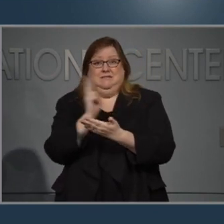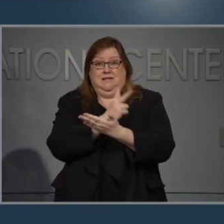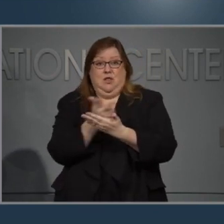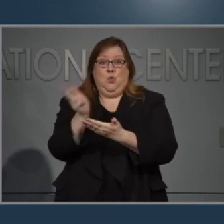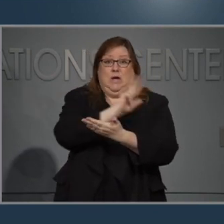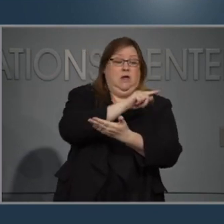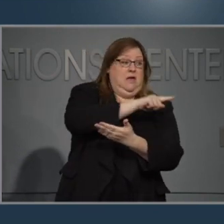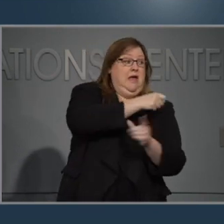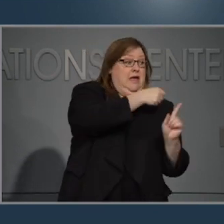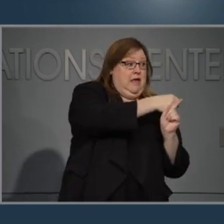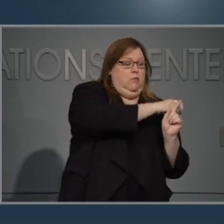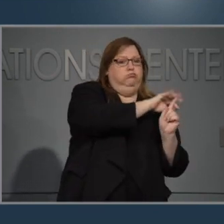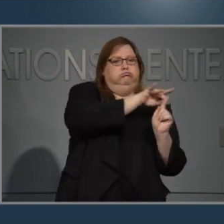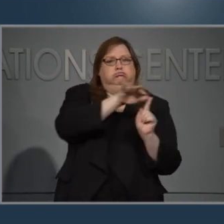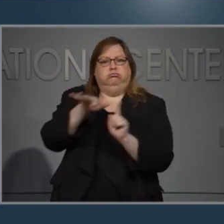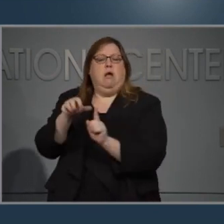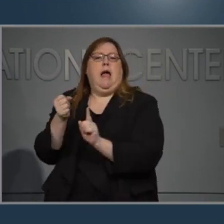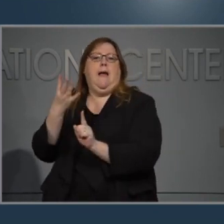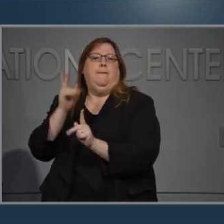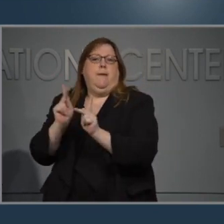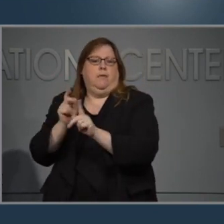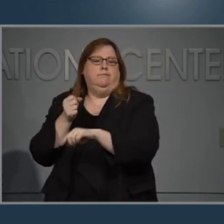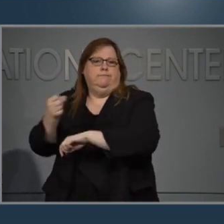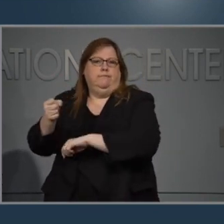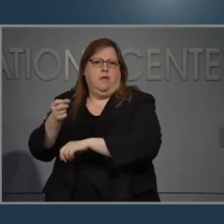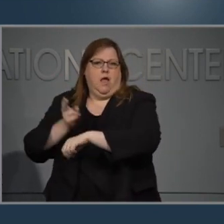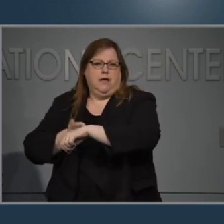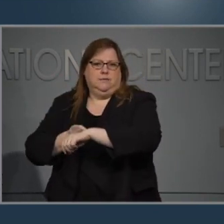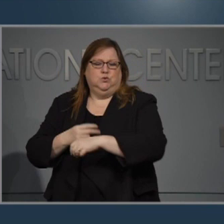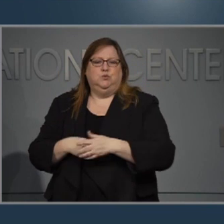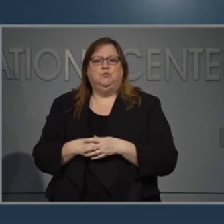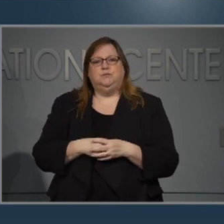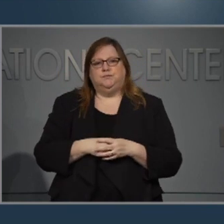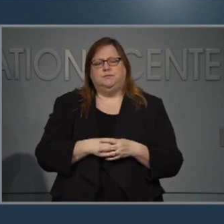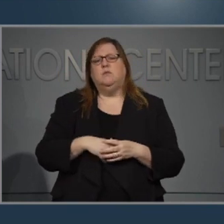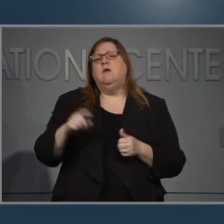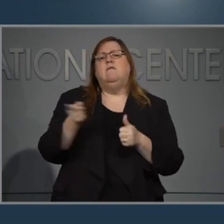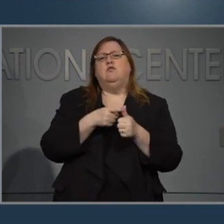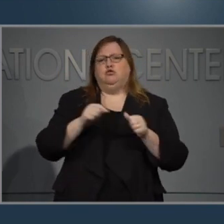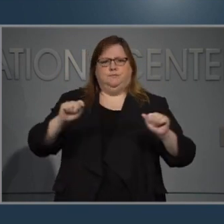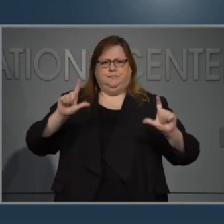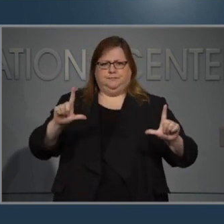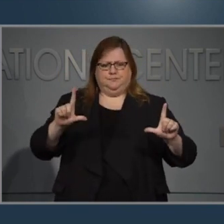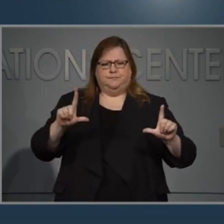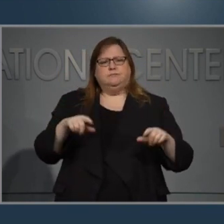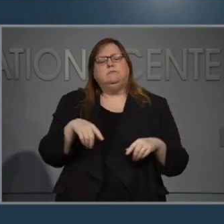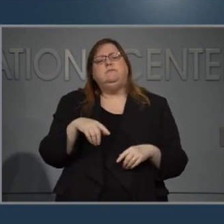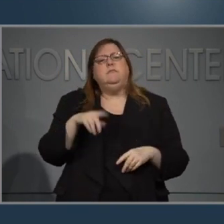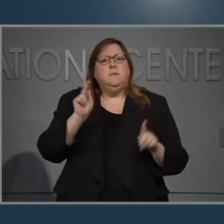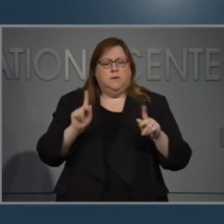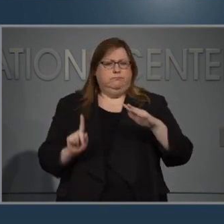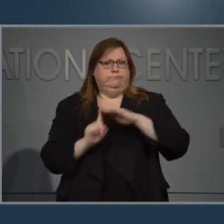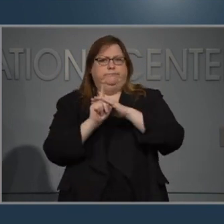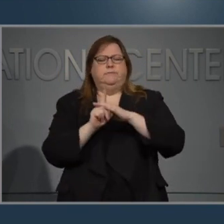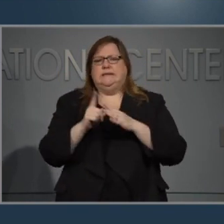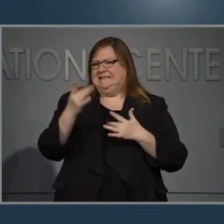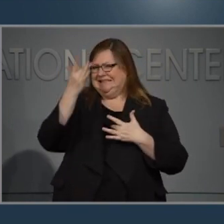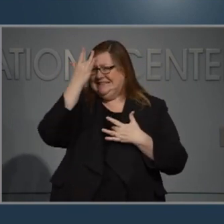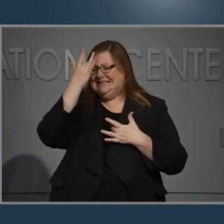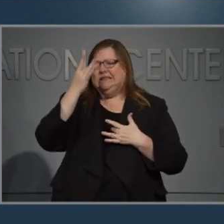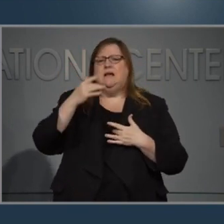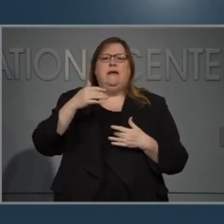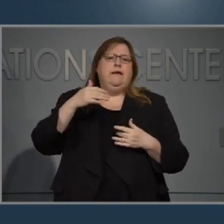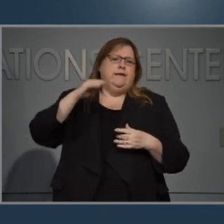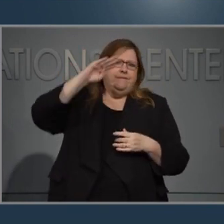graph looks at people who come to the emergency department with COVID-like symptoms. This is the most timely data we